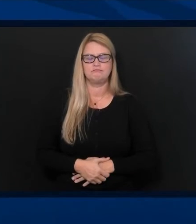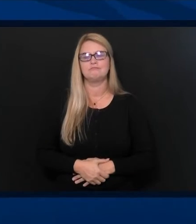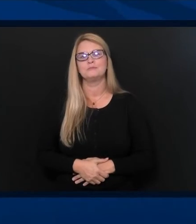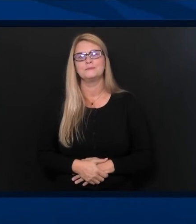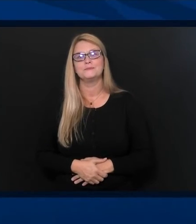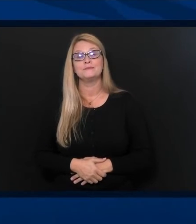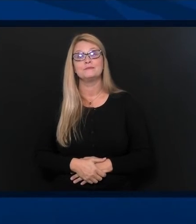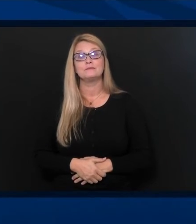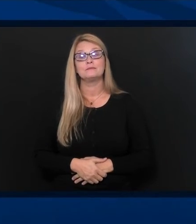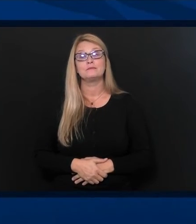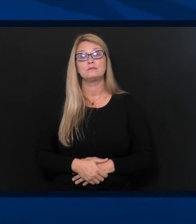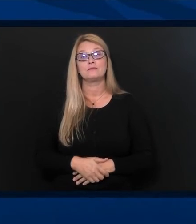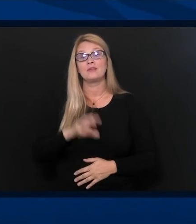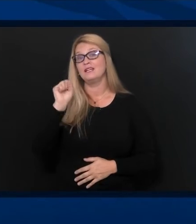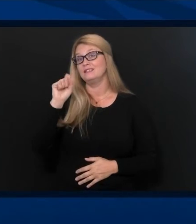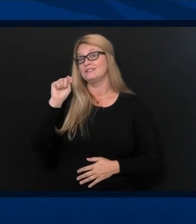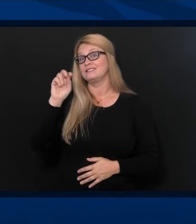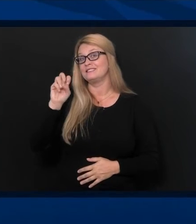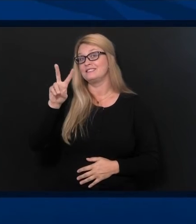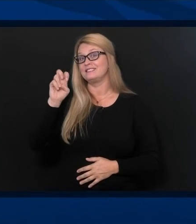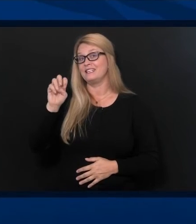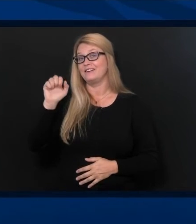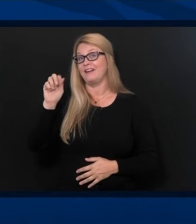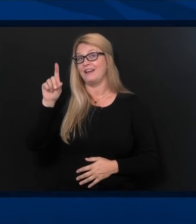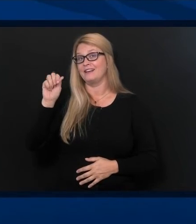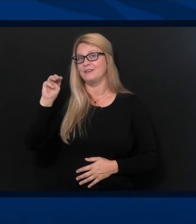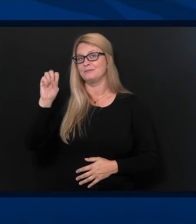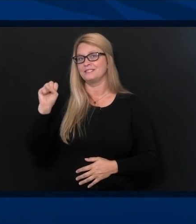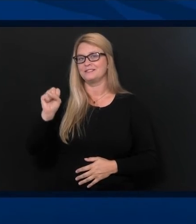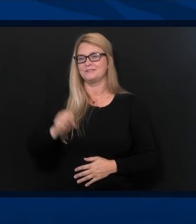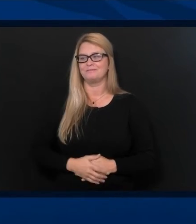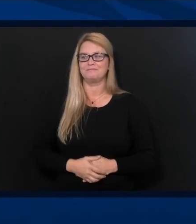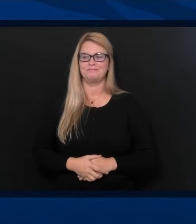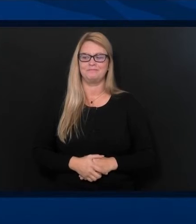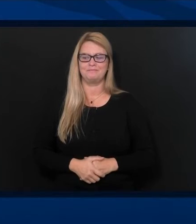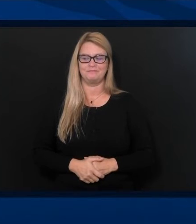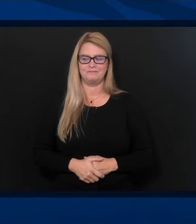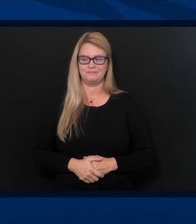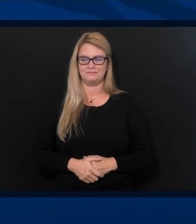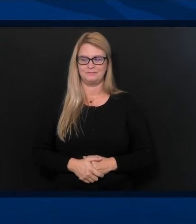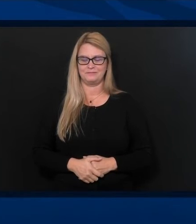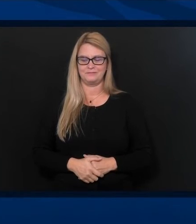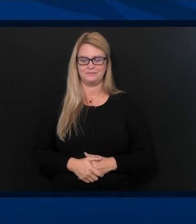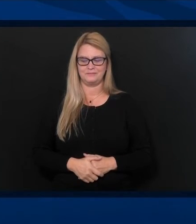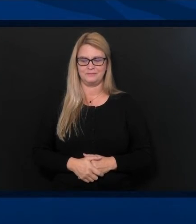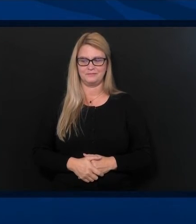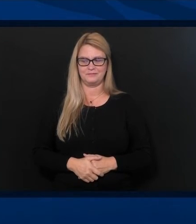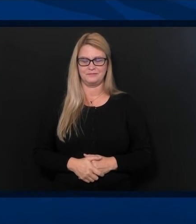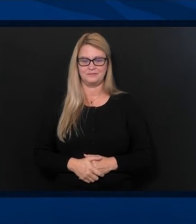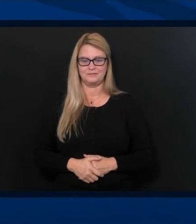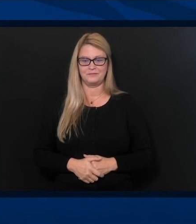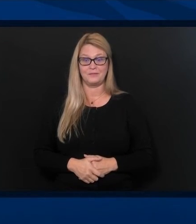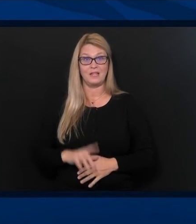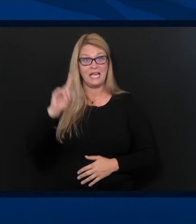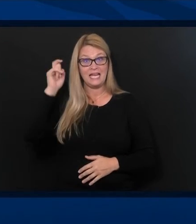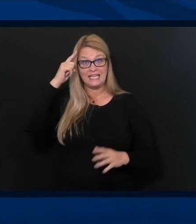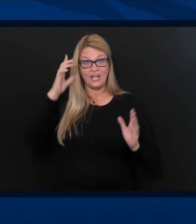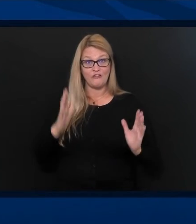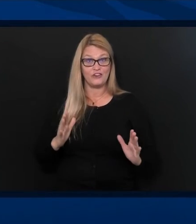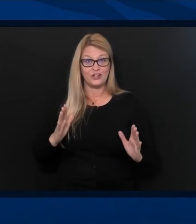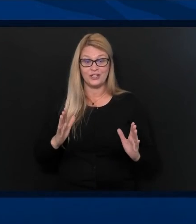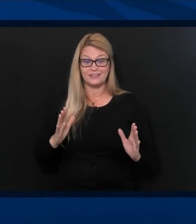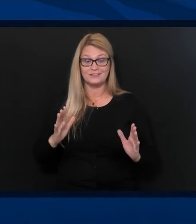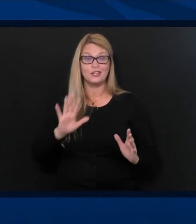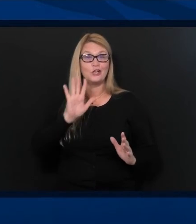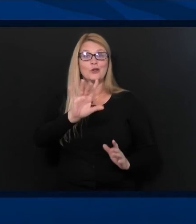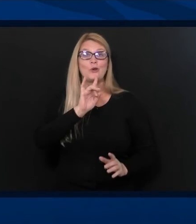All right, thank you, Kimberly. Next is Steve Adams with Ogden Newspapers. Steve Adams with Ogden Newspapers. And Governor, you just